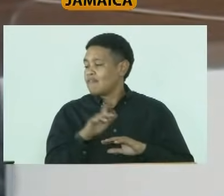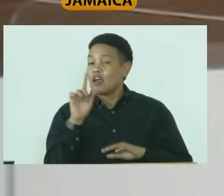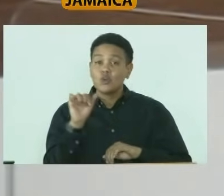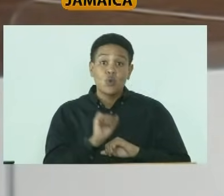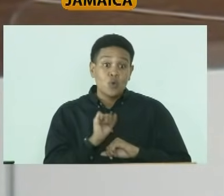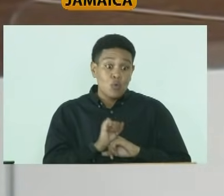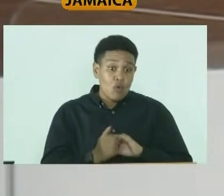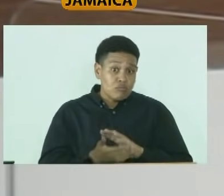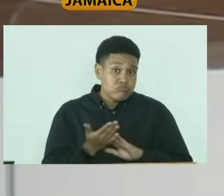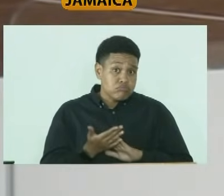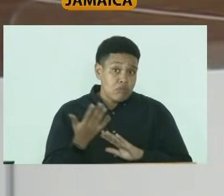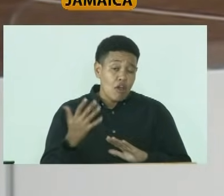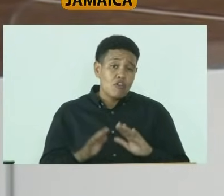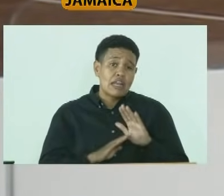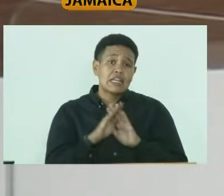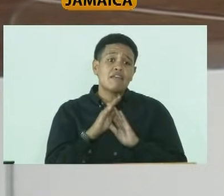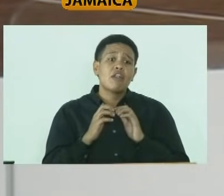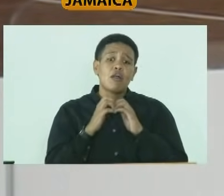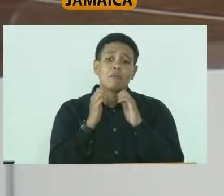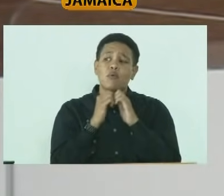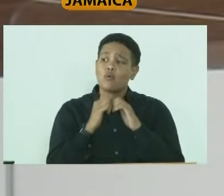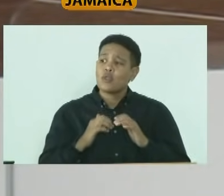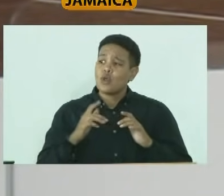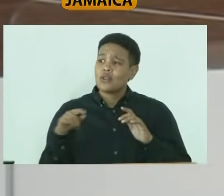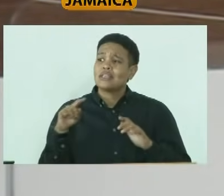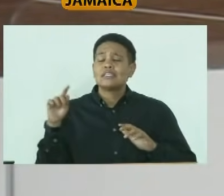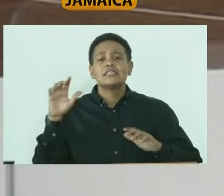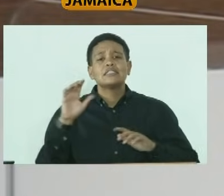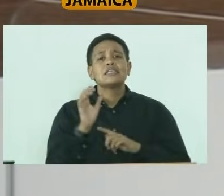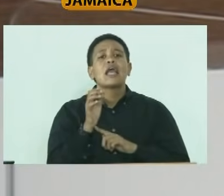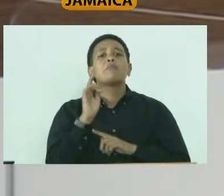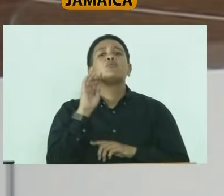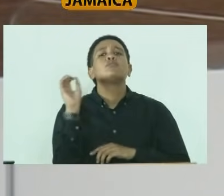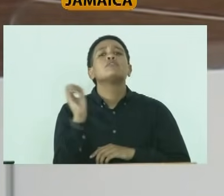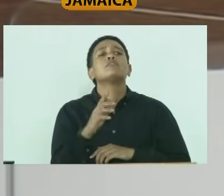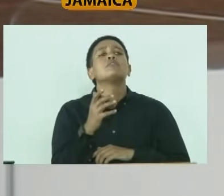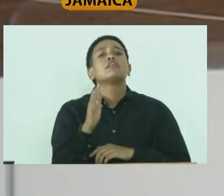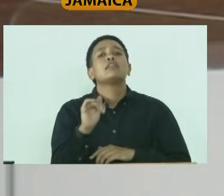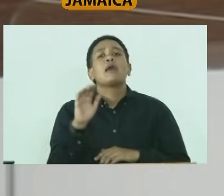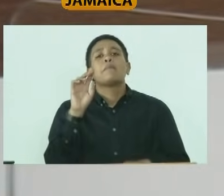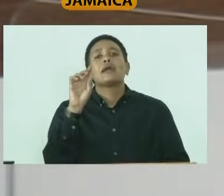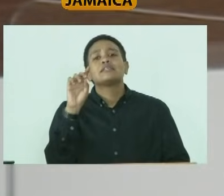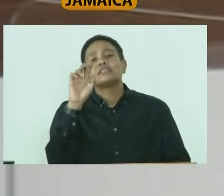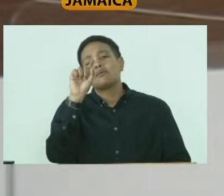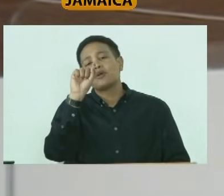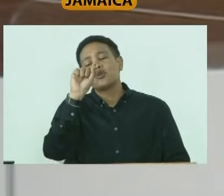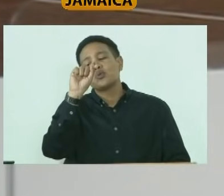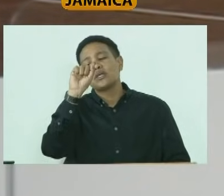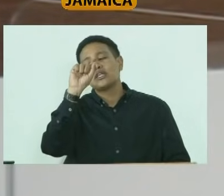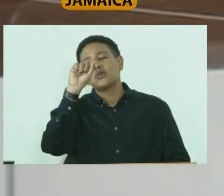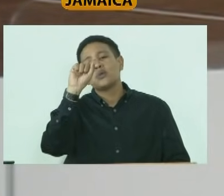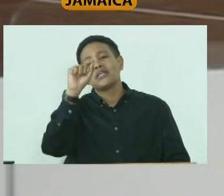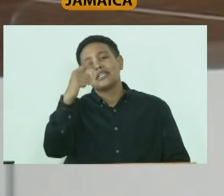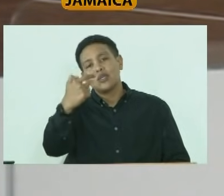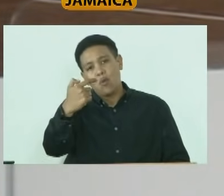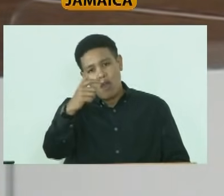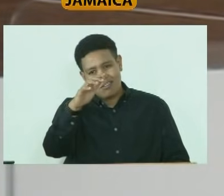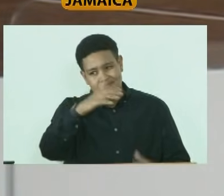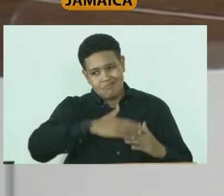are already being developed with a view that these cables will be in place by December 2021.